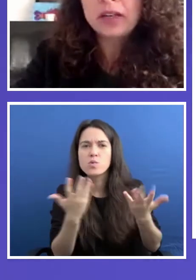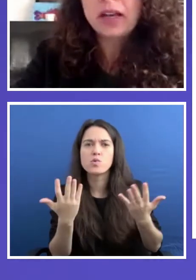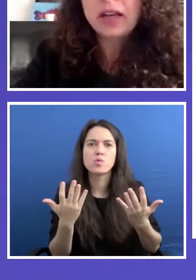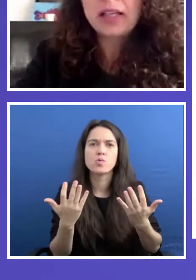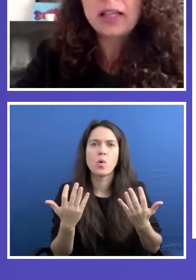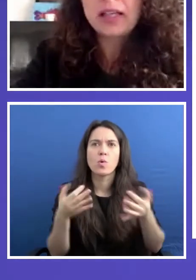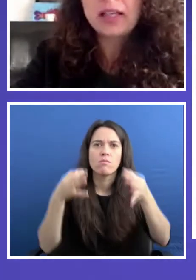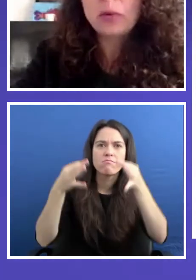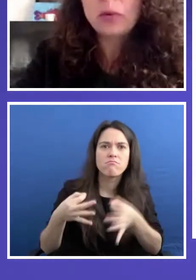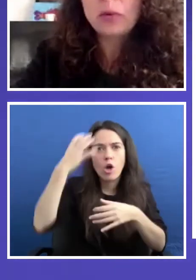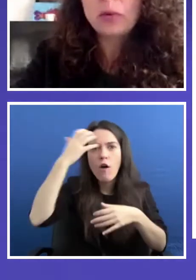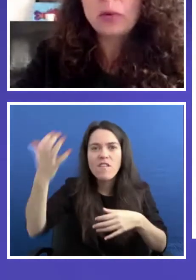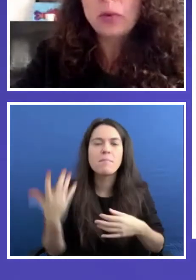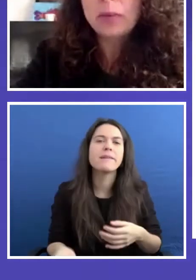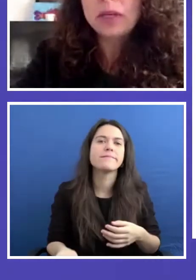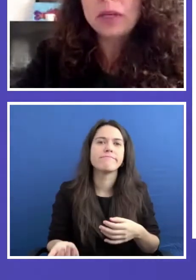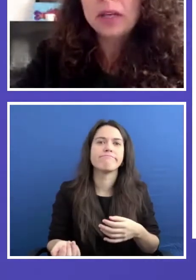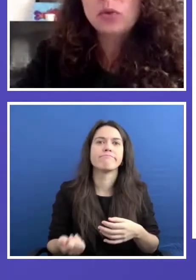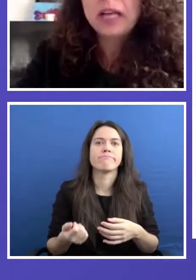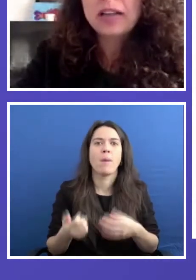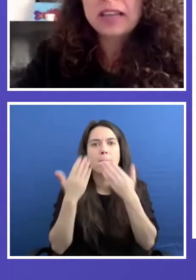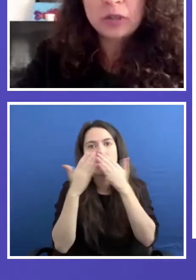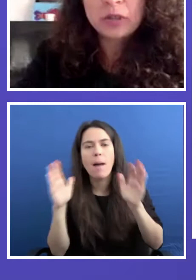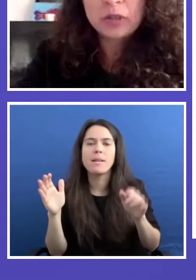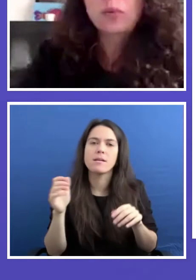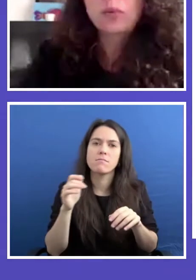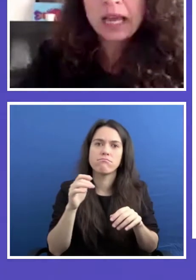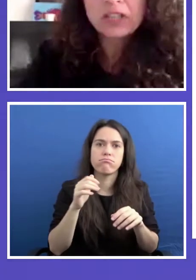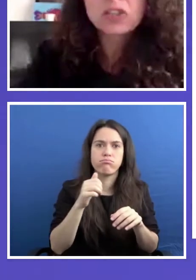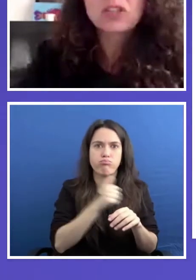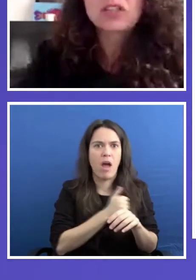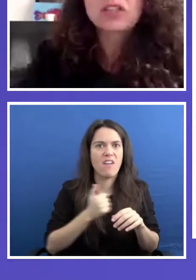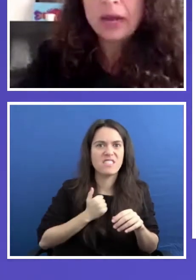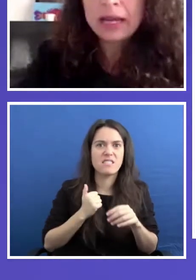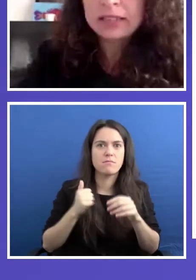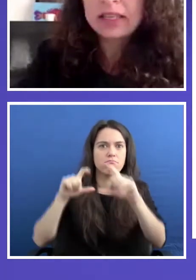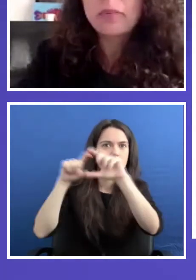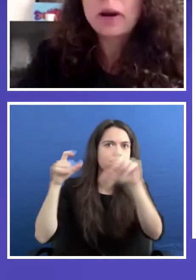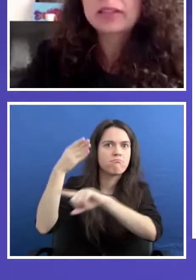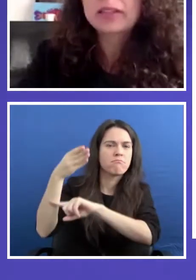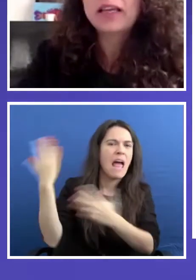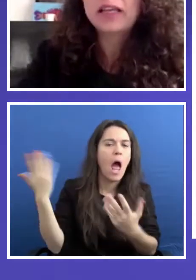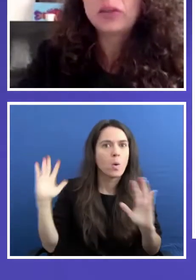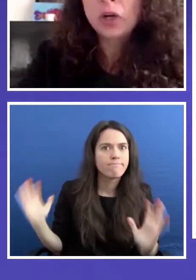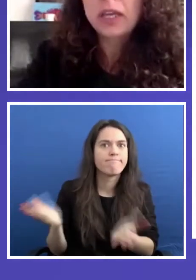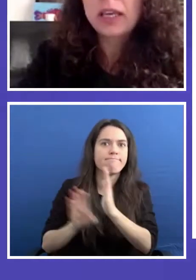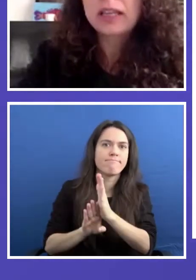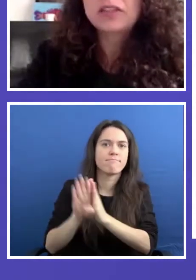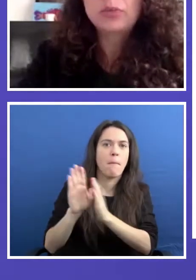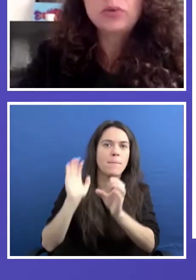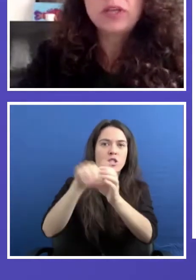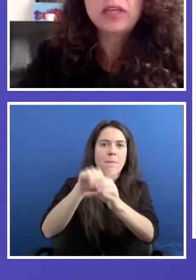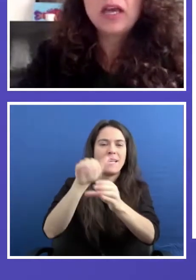and young women to enhance their participation in the media sector for production, directing,